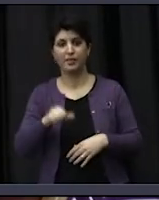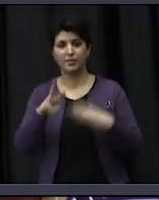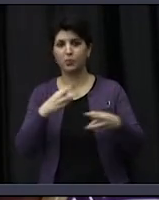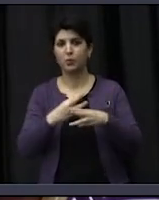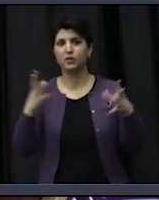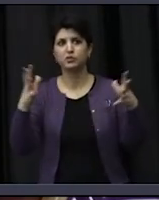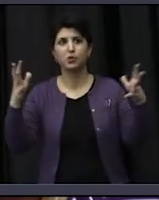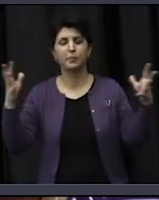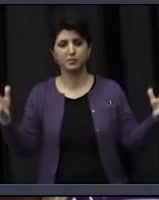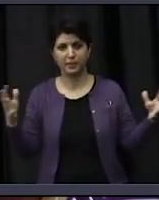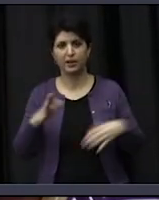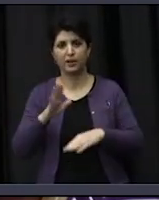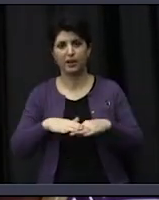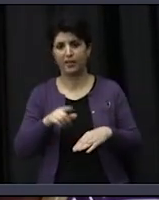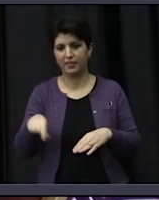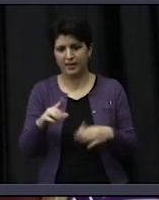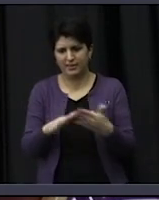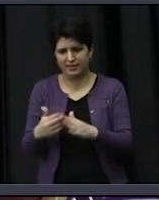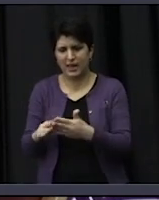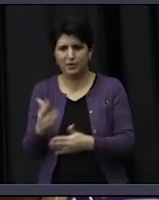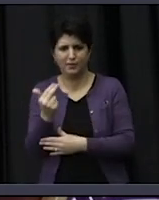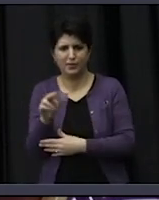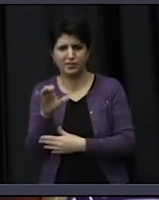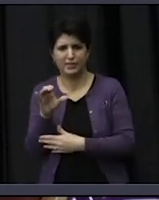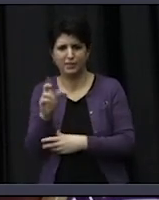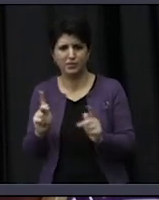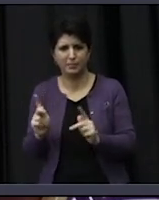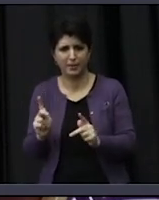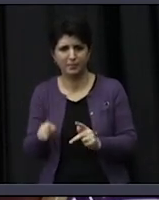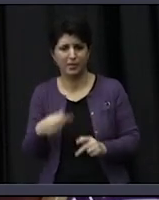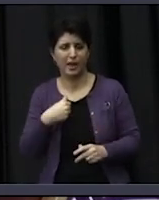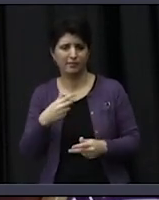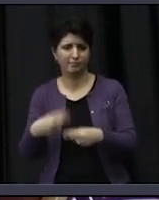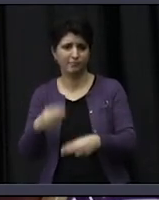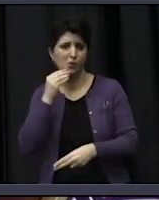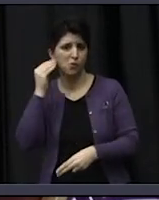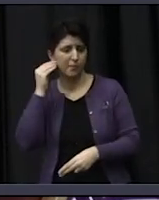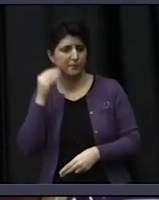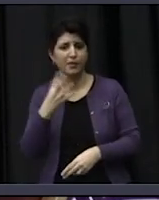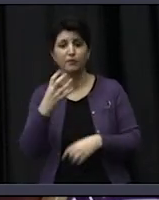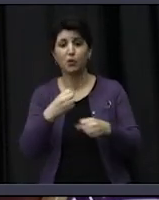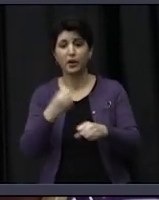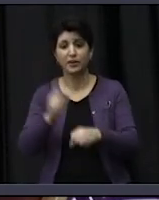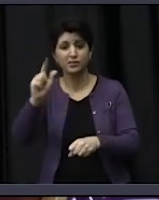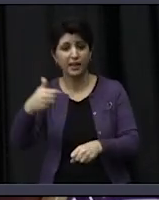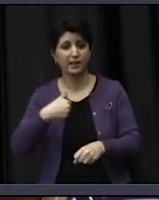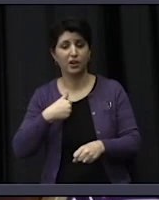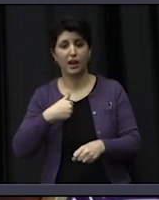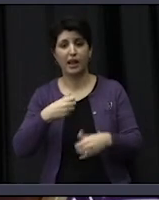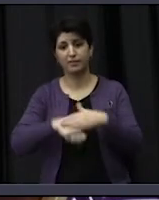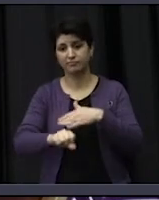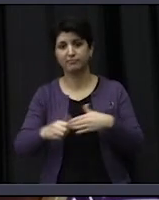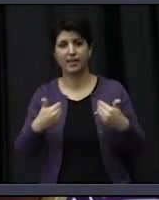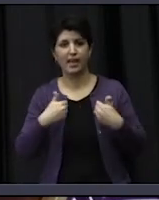people that I had called home. 4 years later, I had my son, who changed my life completely.